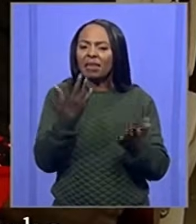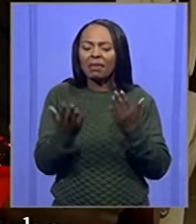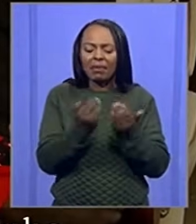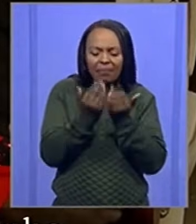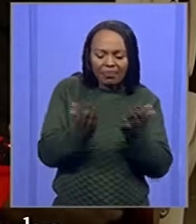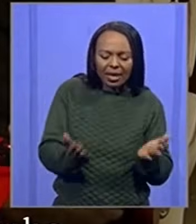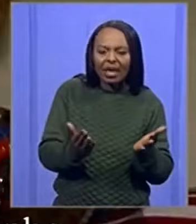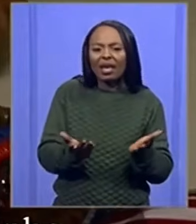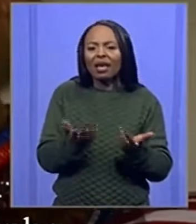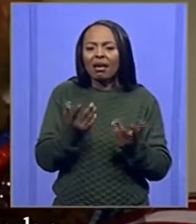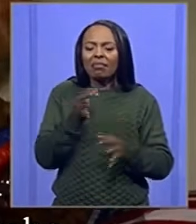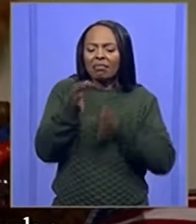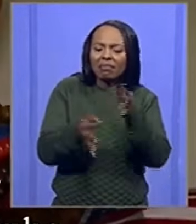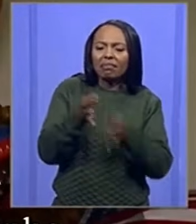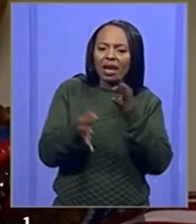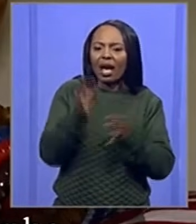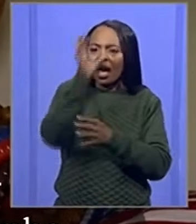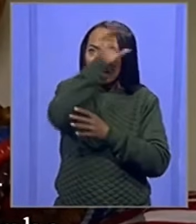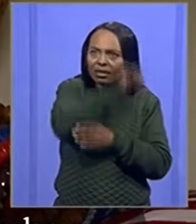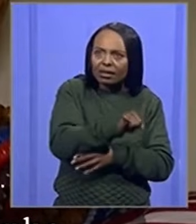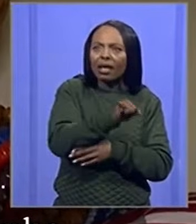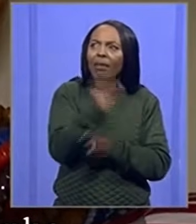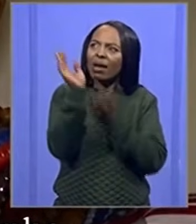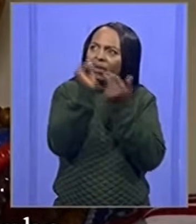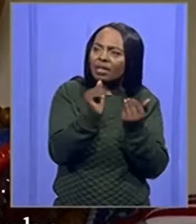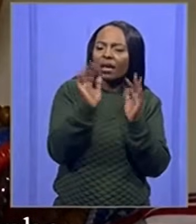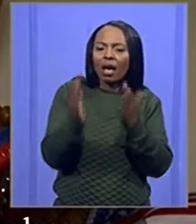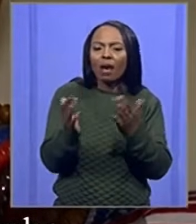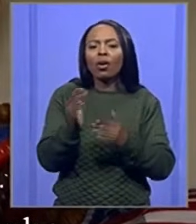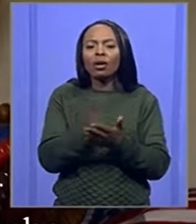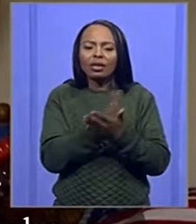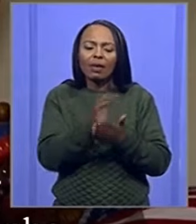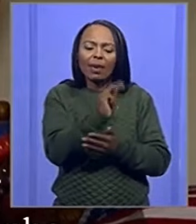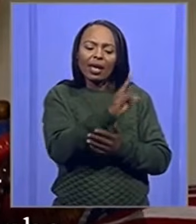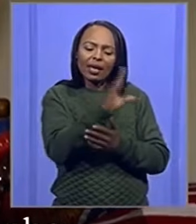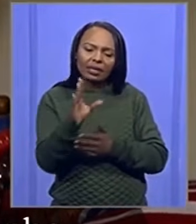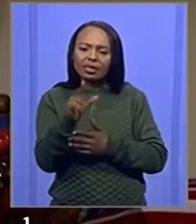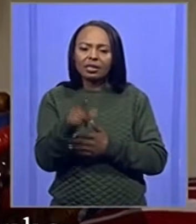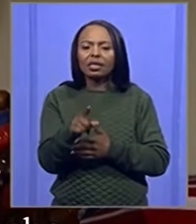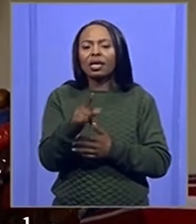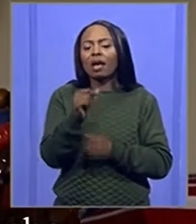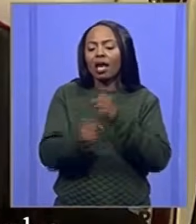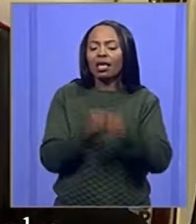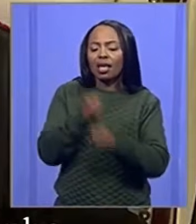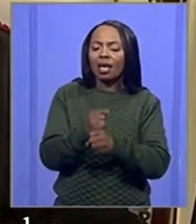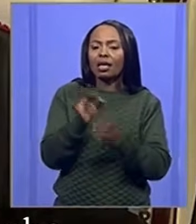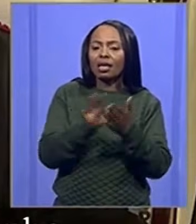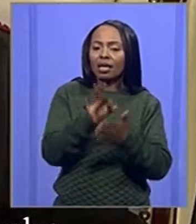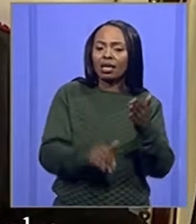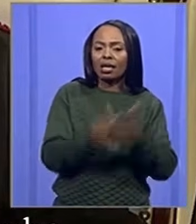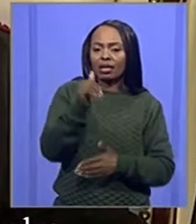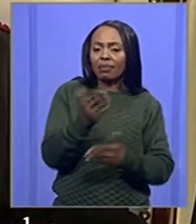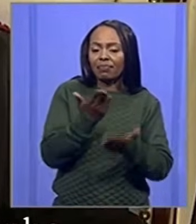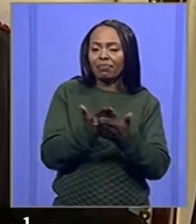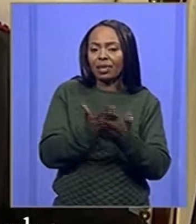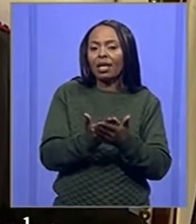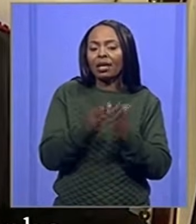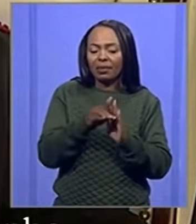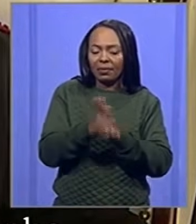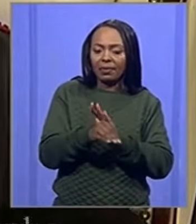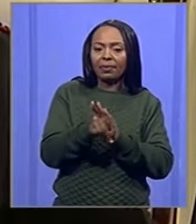e ka akaretsang ANC kgotsa ntle le ANC morago ga ditlhopho tsa ngwaga o tlang. The ANC will